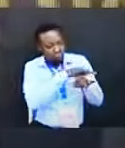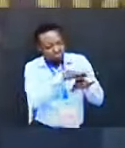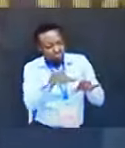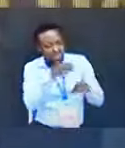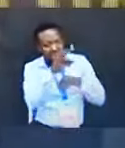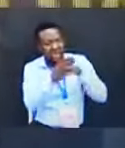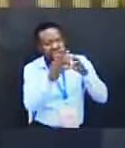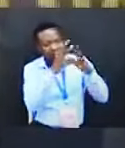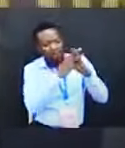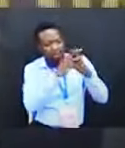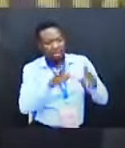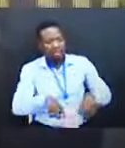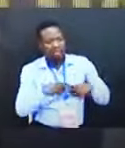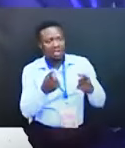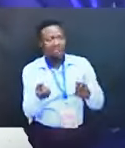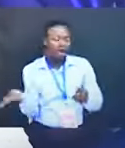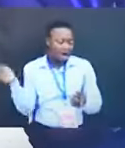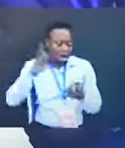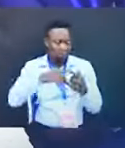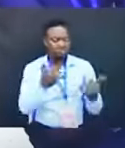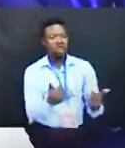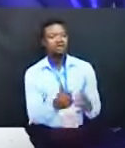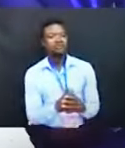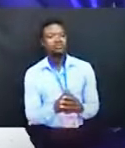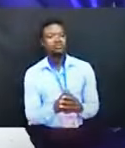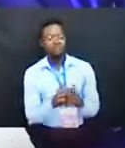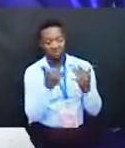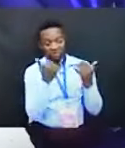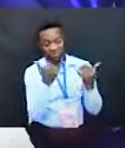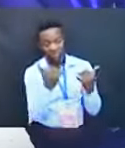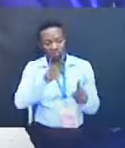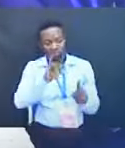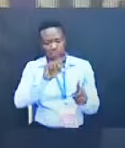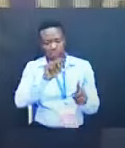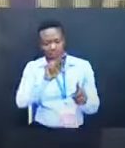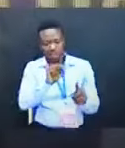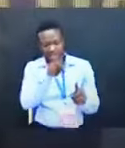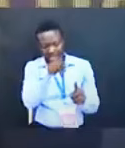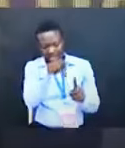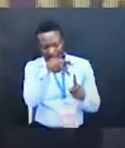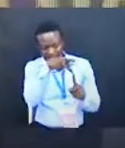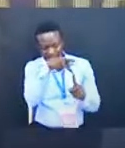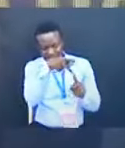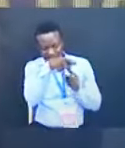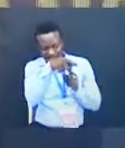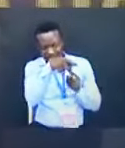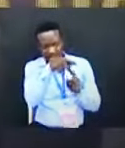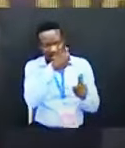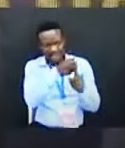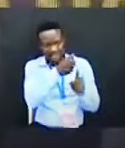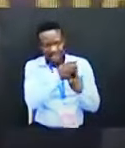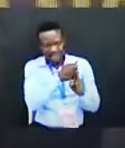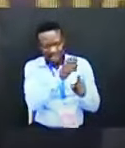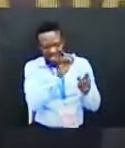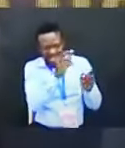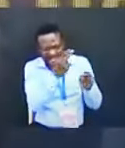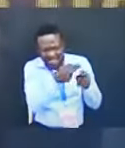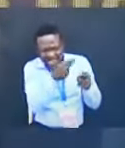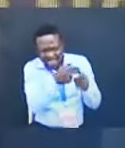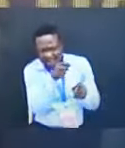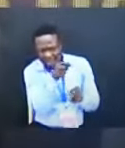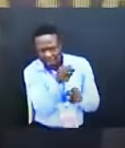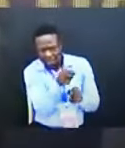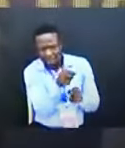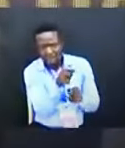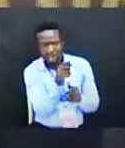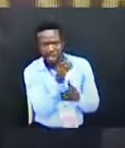life ever since. The name Puritan was a term of contempt